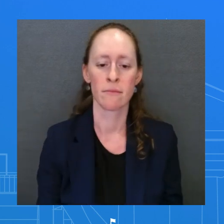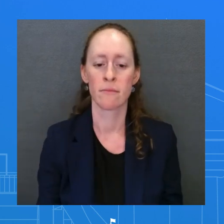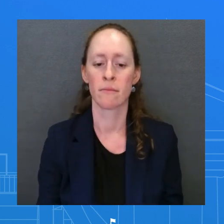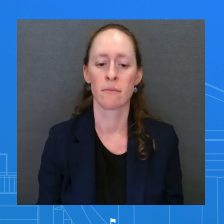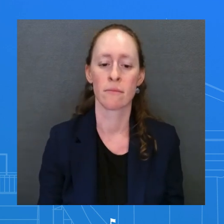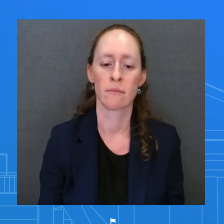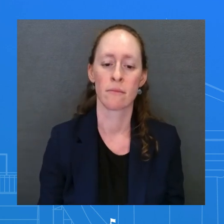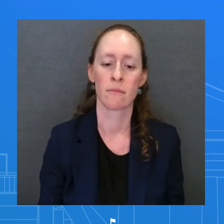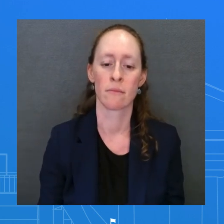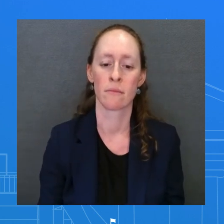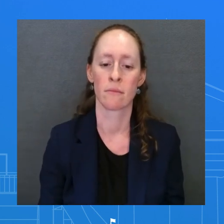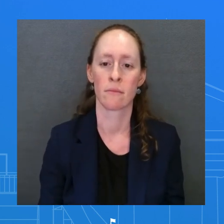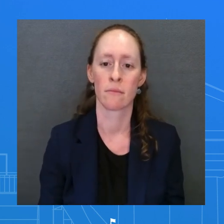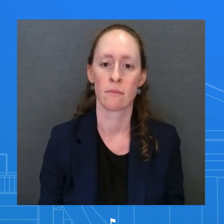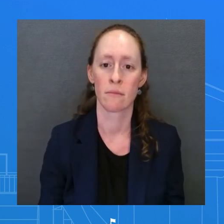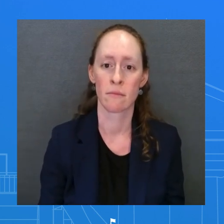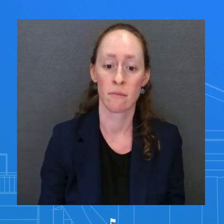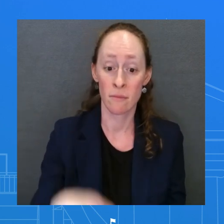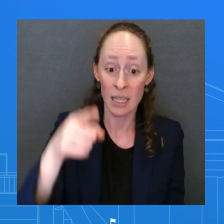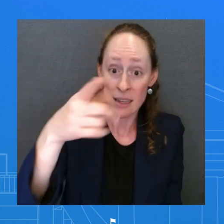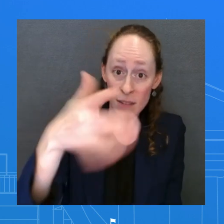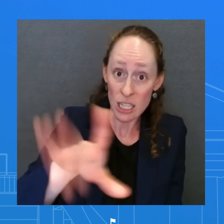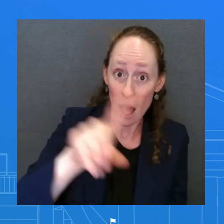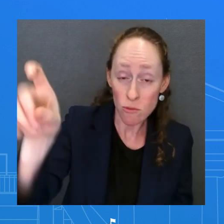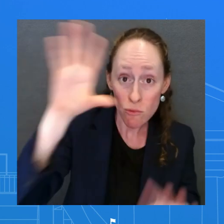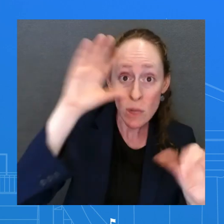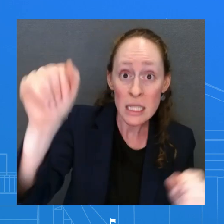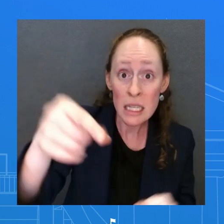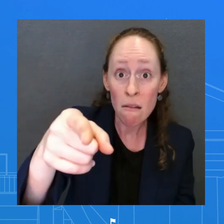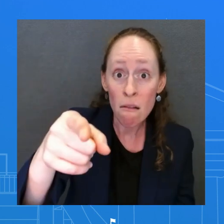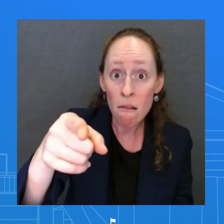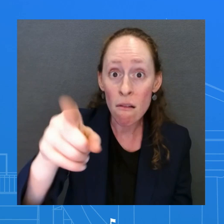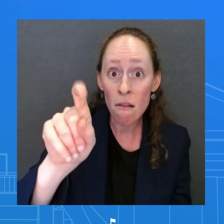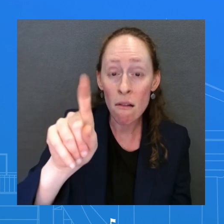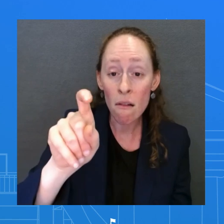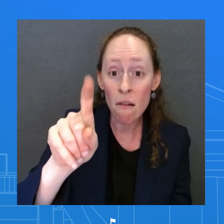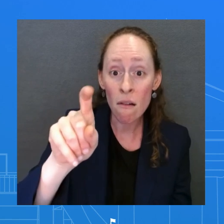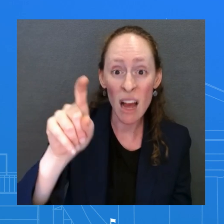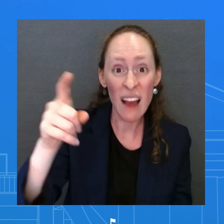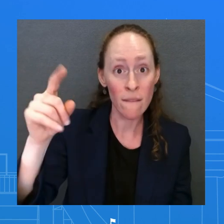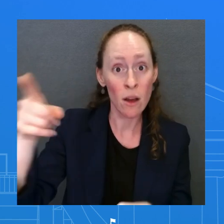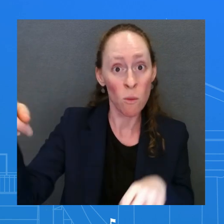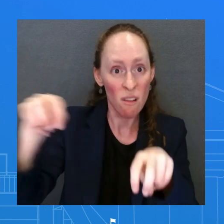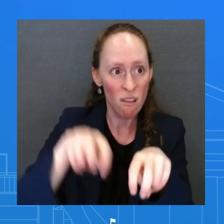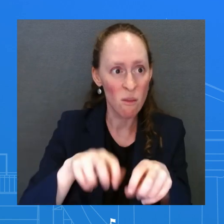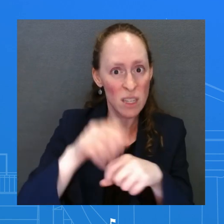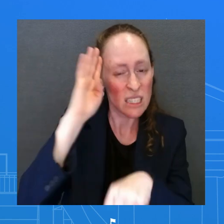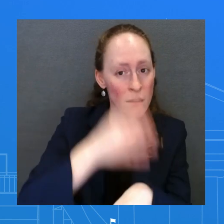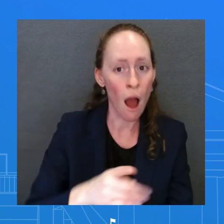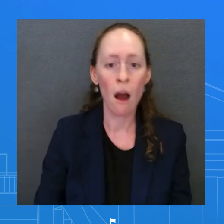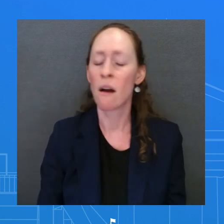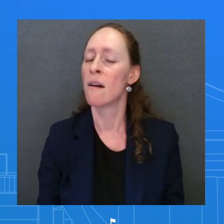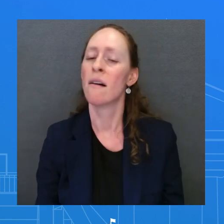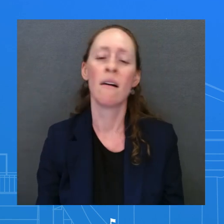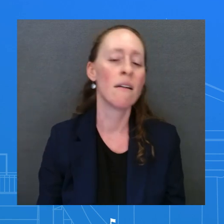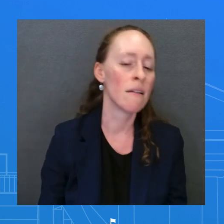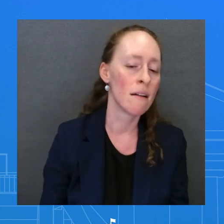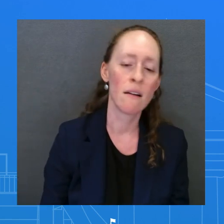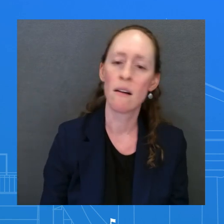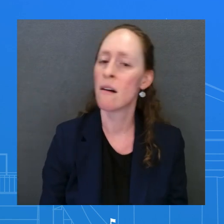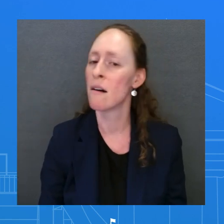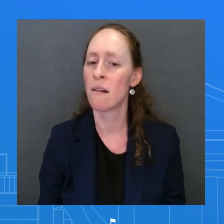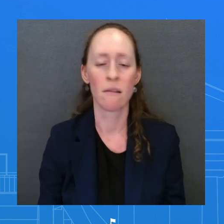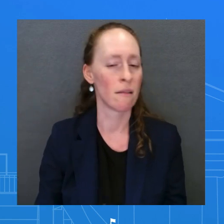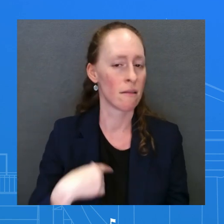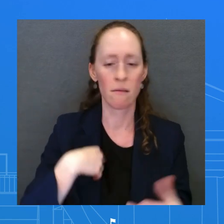about this? Have you asked him whether he was there with his son on July 30th? This is not a conversation that I've had with the president. Again, I would refer you to the